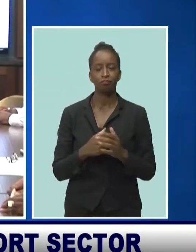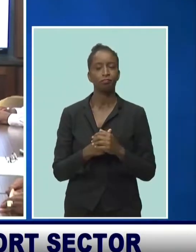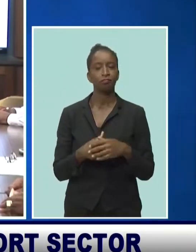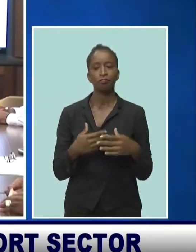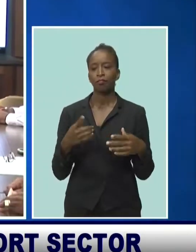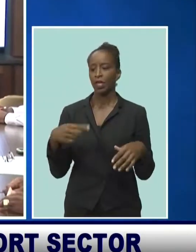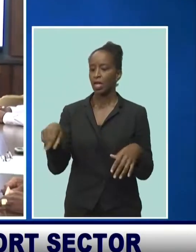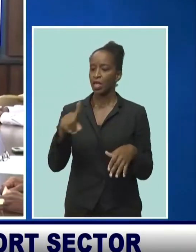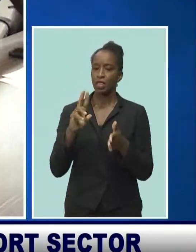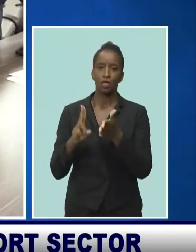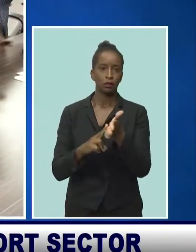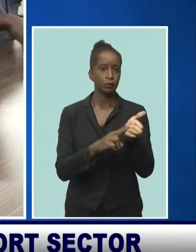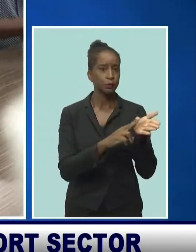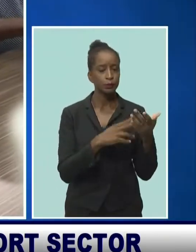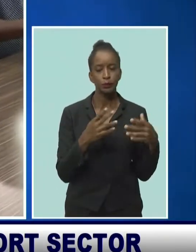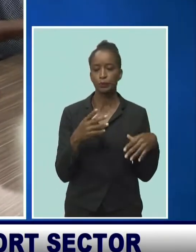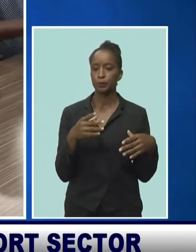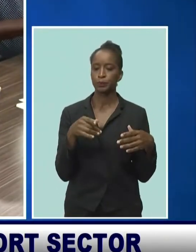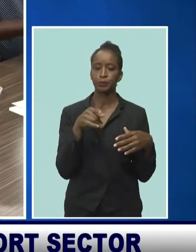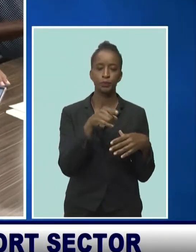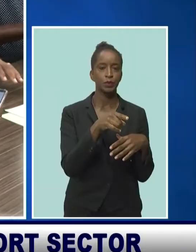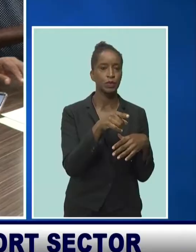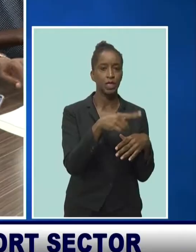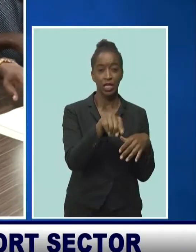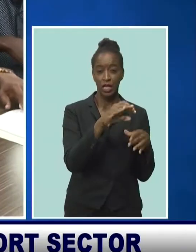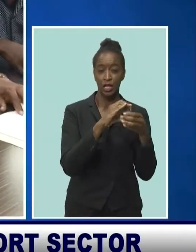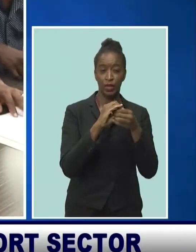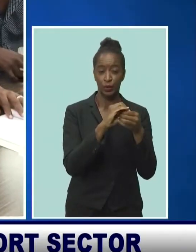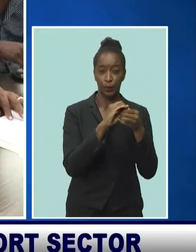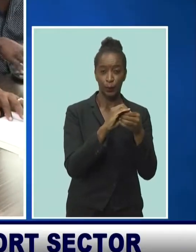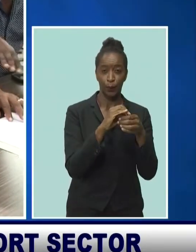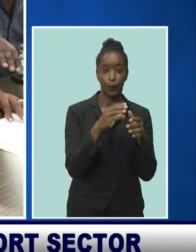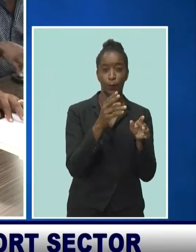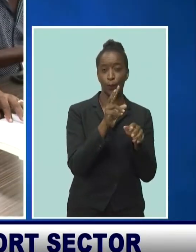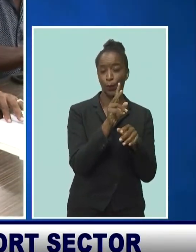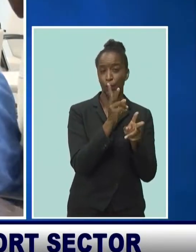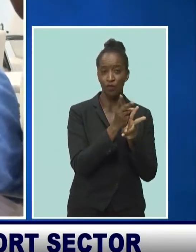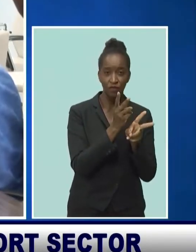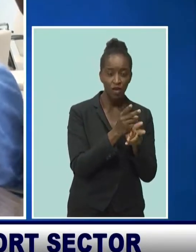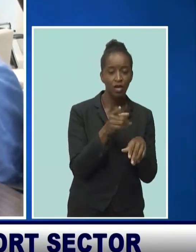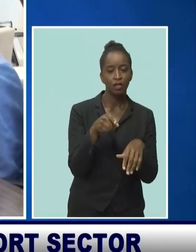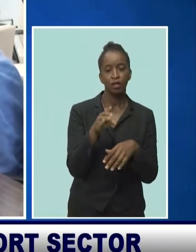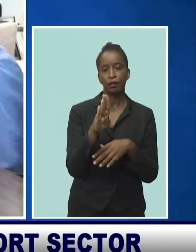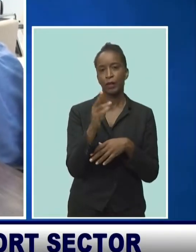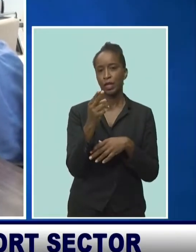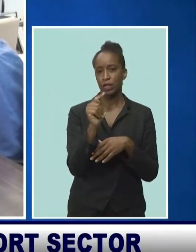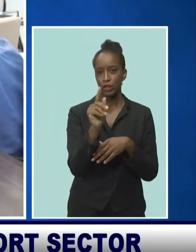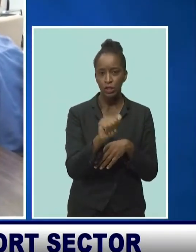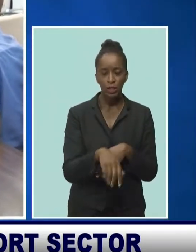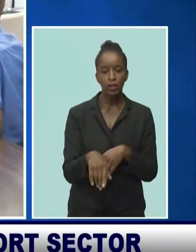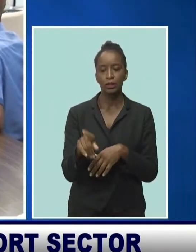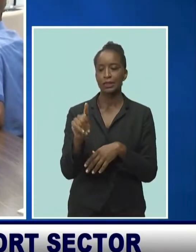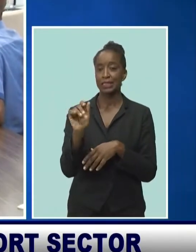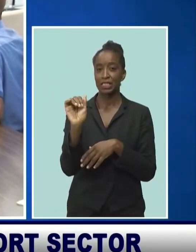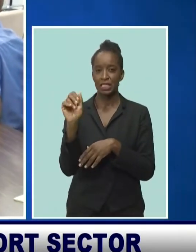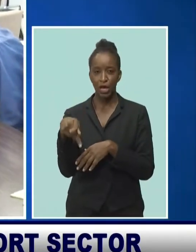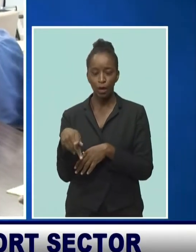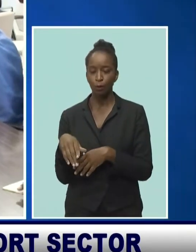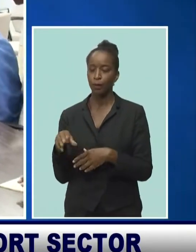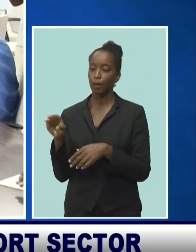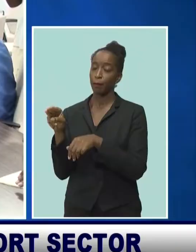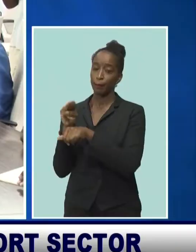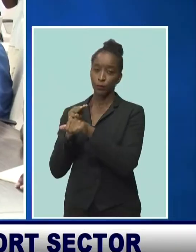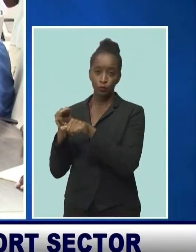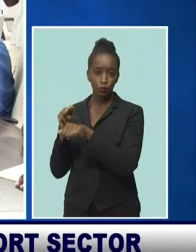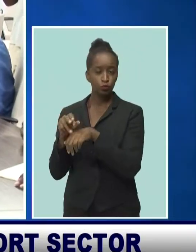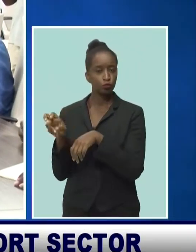Public Transport Operators, the Alliance Owners of Public Transport, the BHTA, TAP Operators, the Ministry of Transport Works and